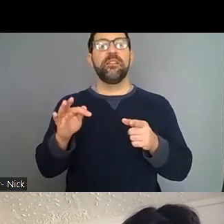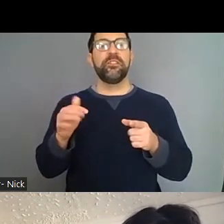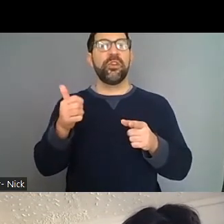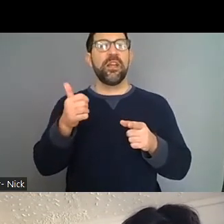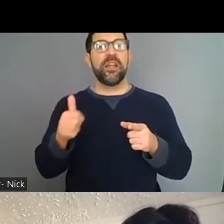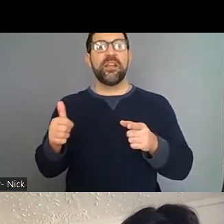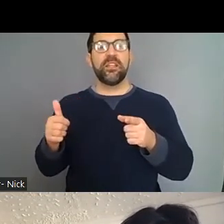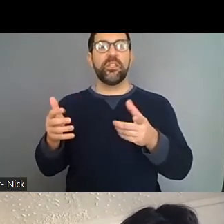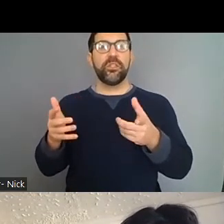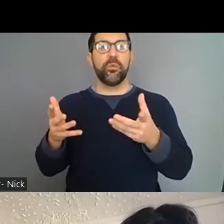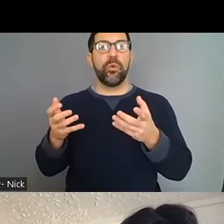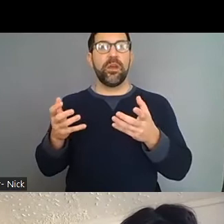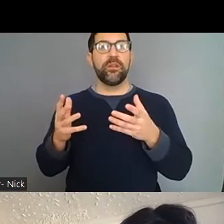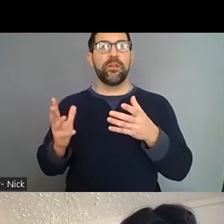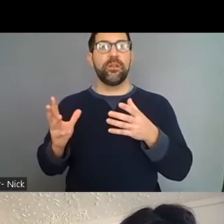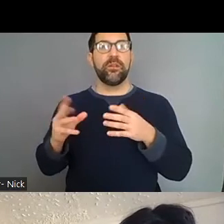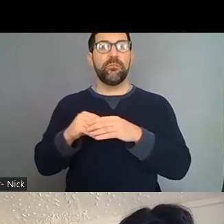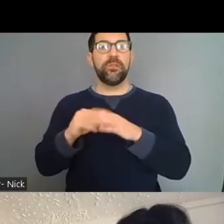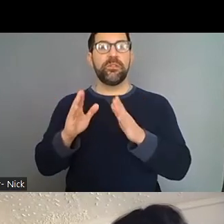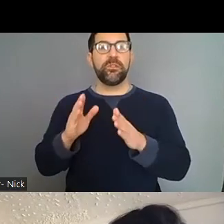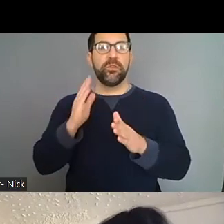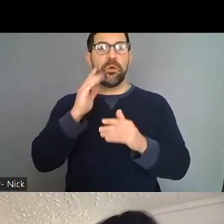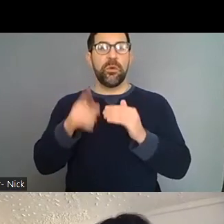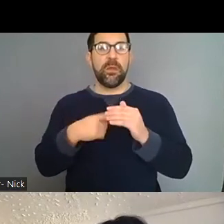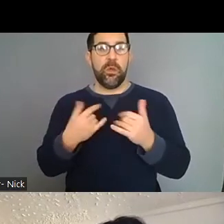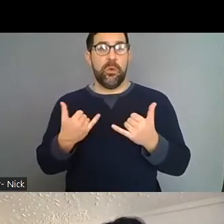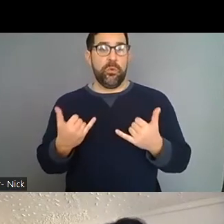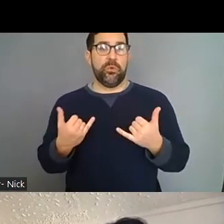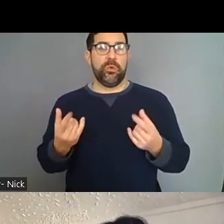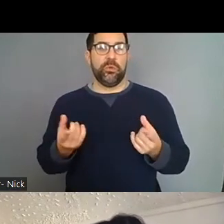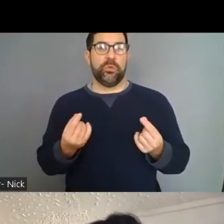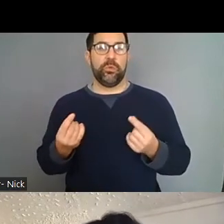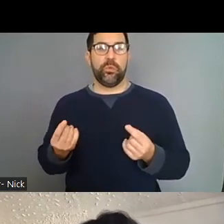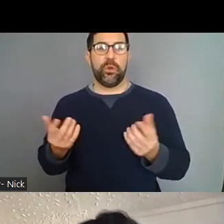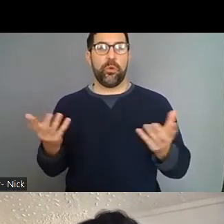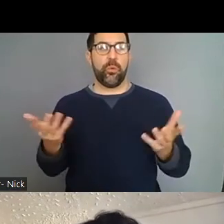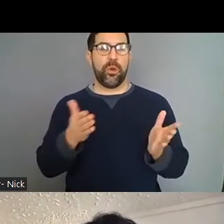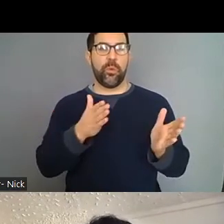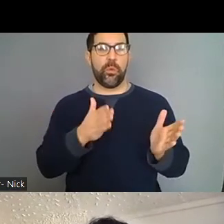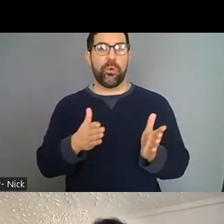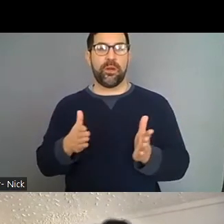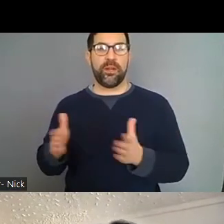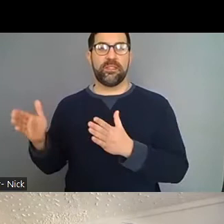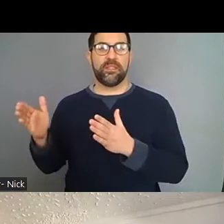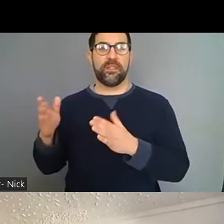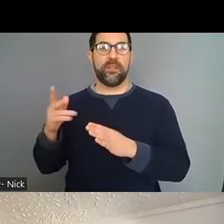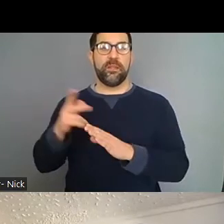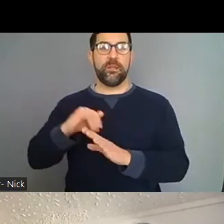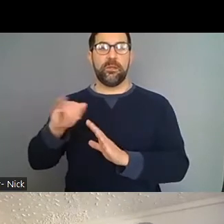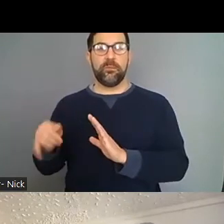want the participants to know about what you're currently doing. So what organizing, what projects,